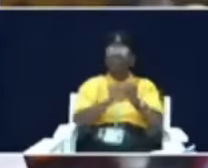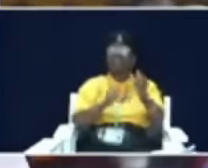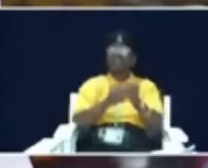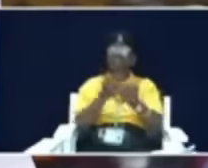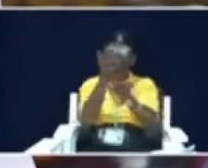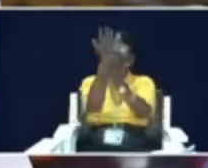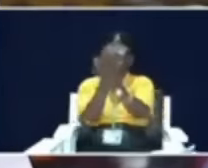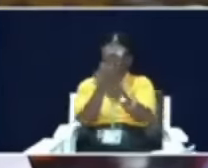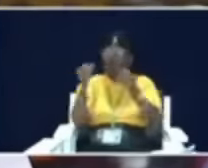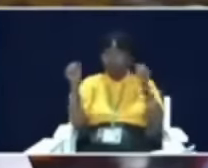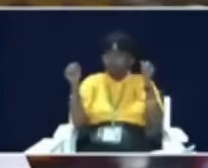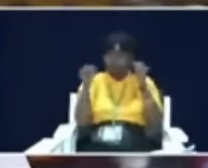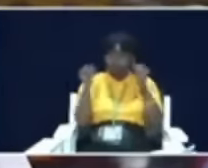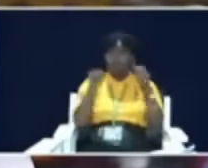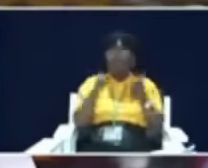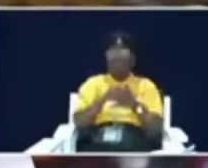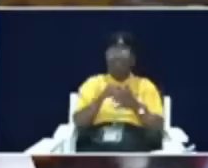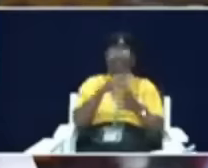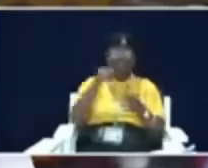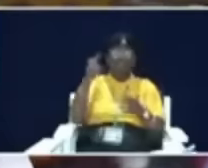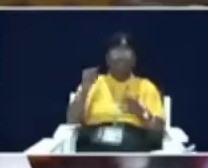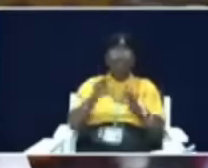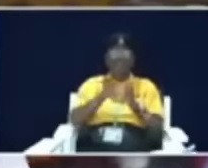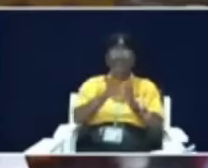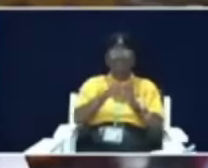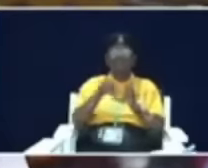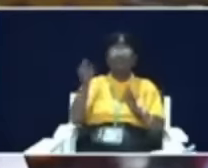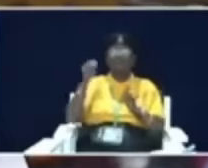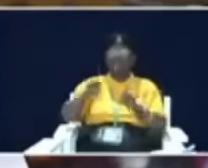shook it, and the doors were flung open.